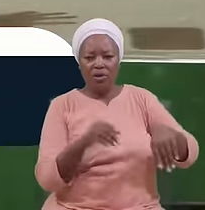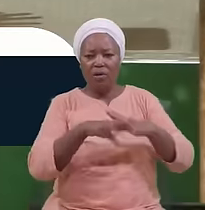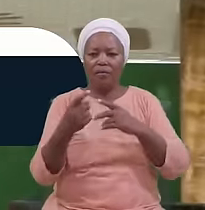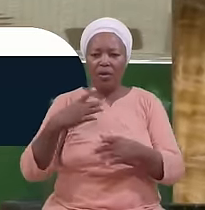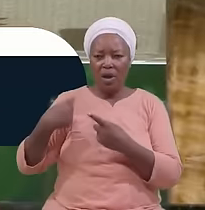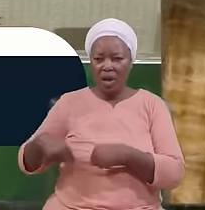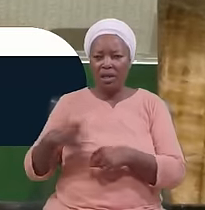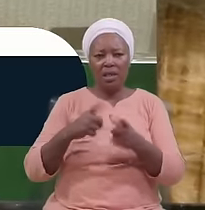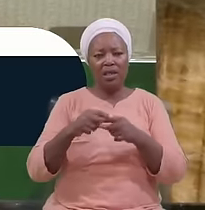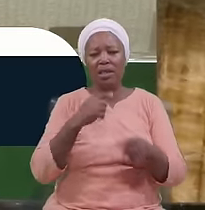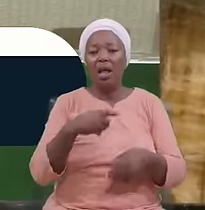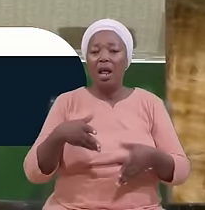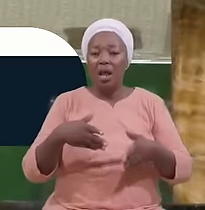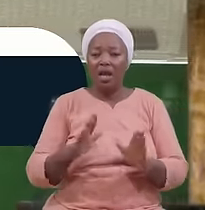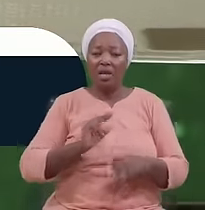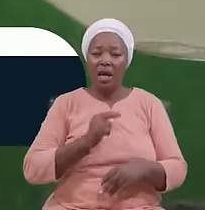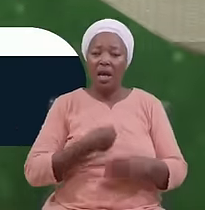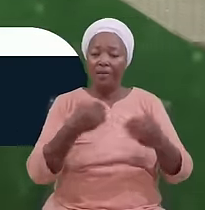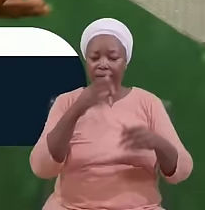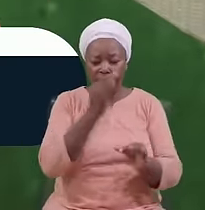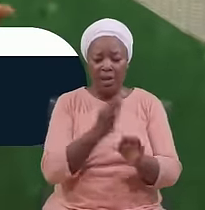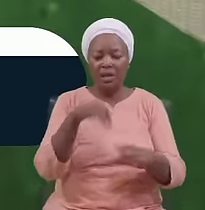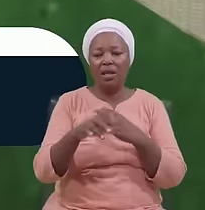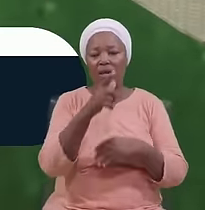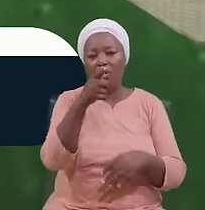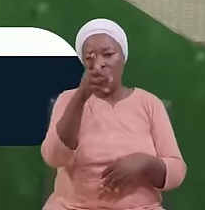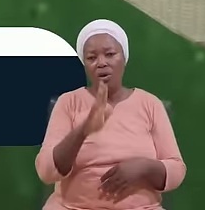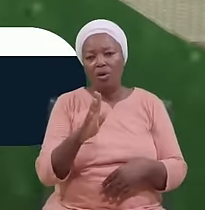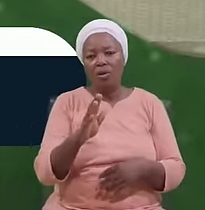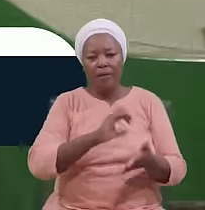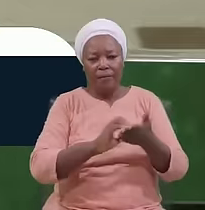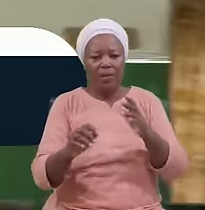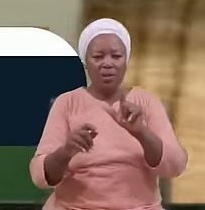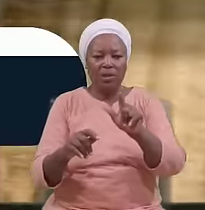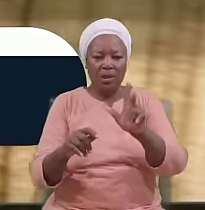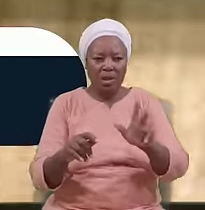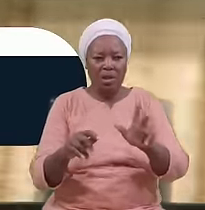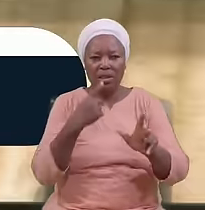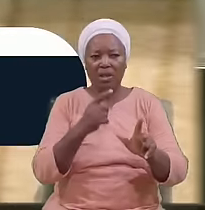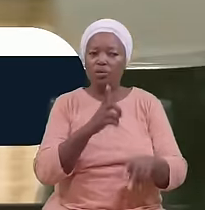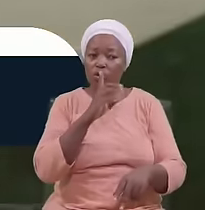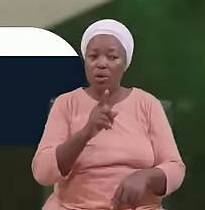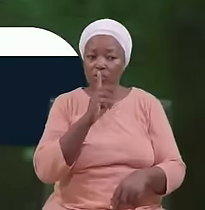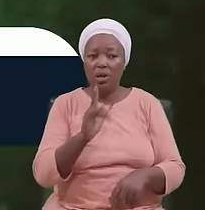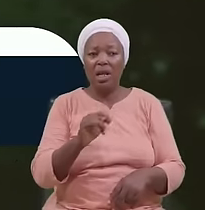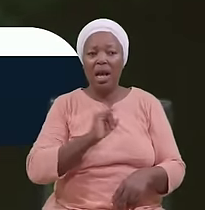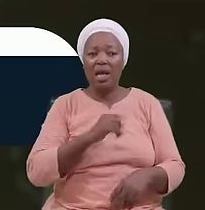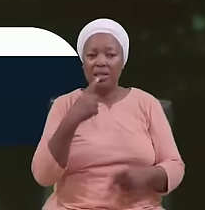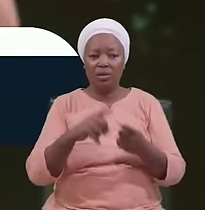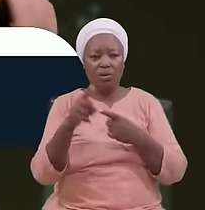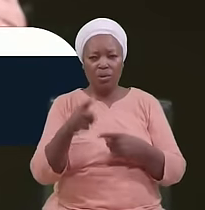says, have faith in God. Look at verse 23. Verse 23 says, for verily I say unto